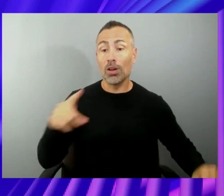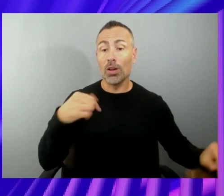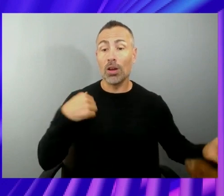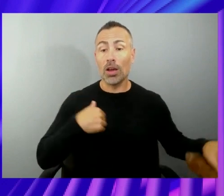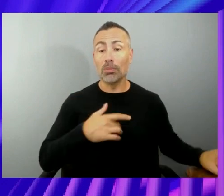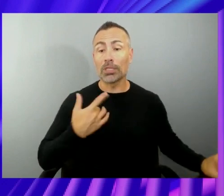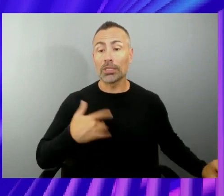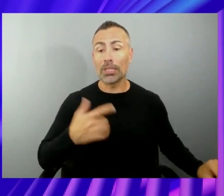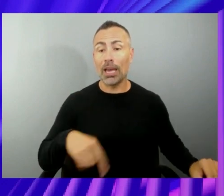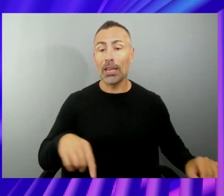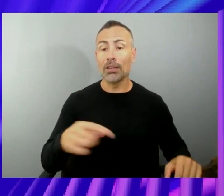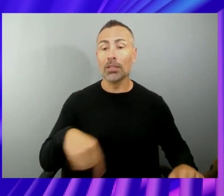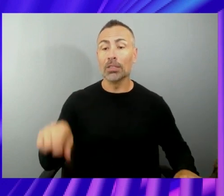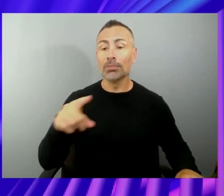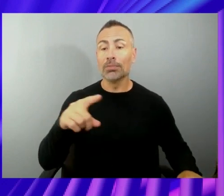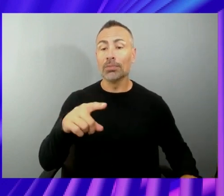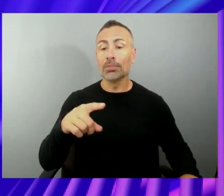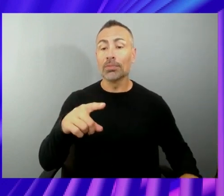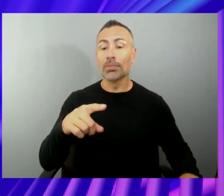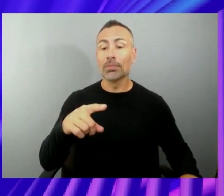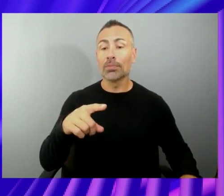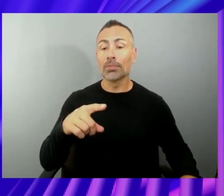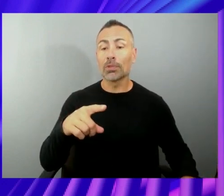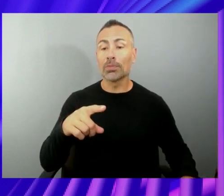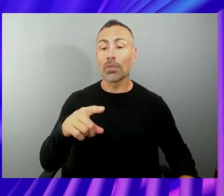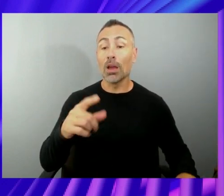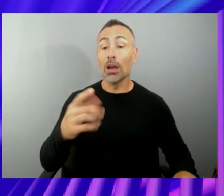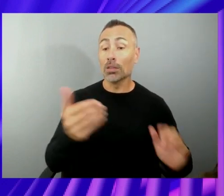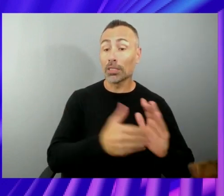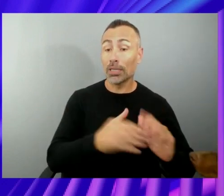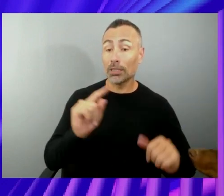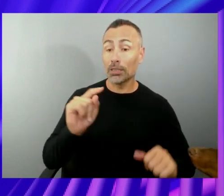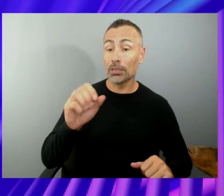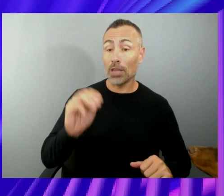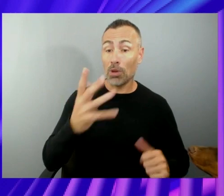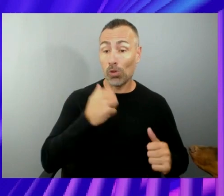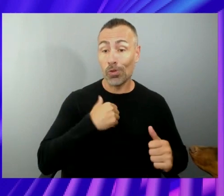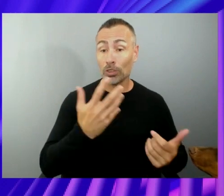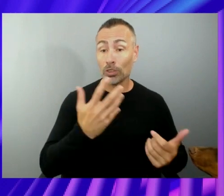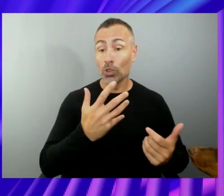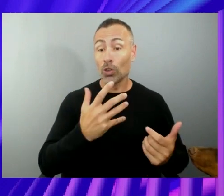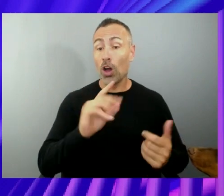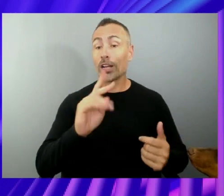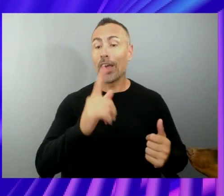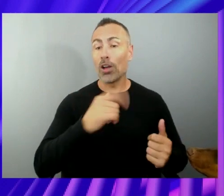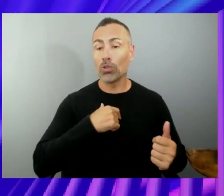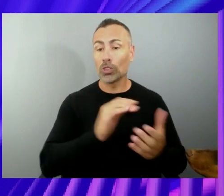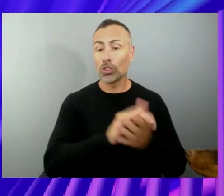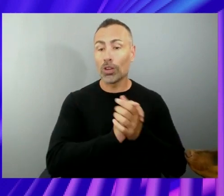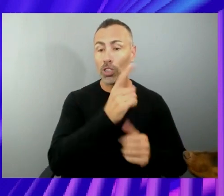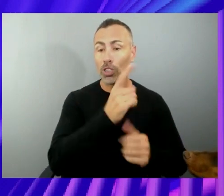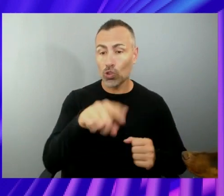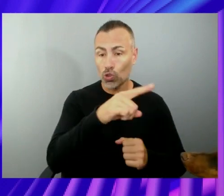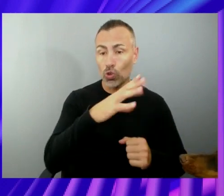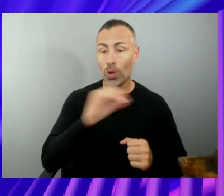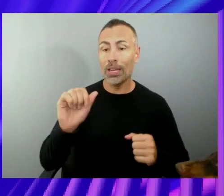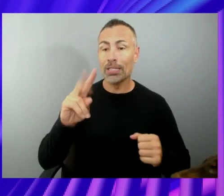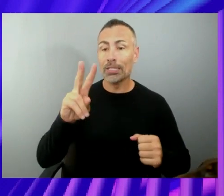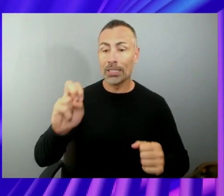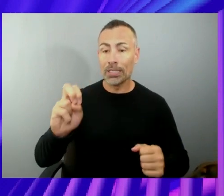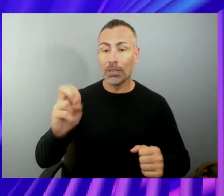about it. And again, Kyle, I want to congratulate you and Steve, who you guys will see here shortly, who worked really hard